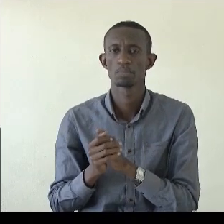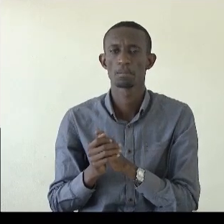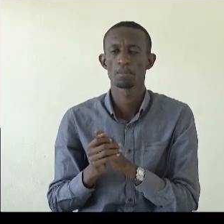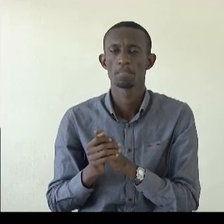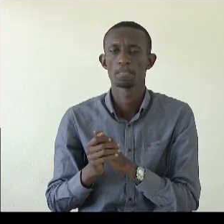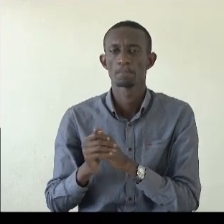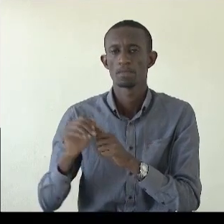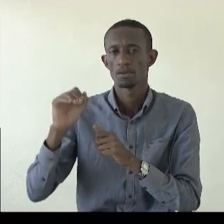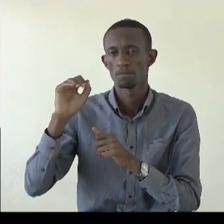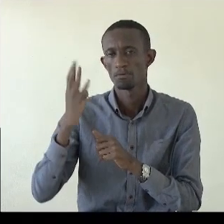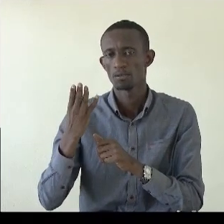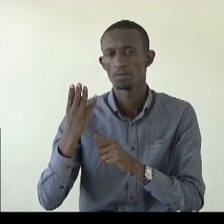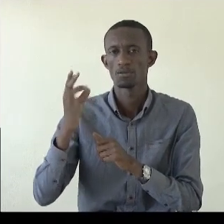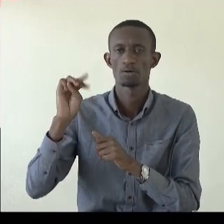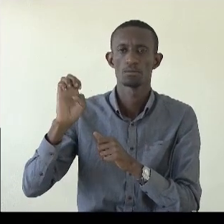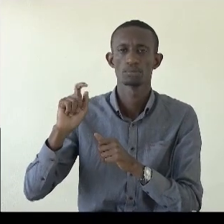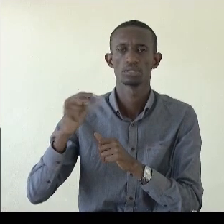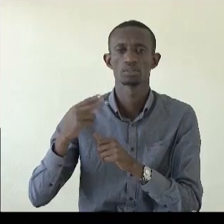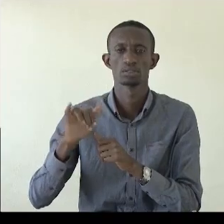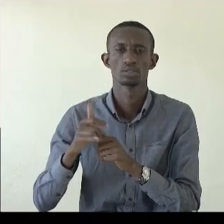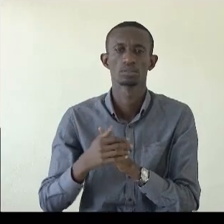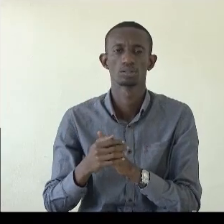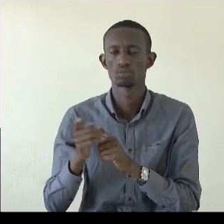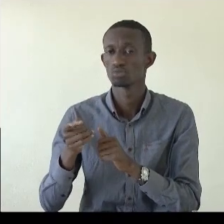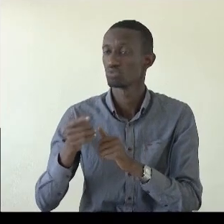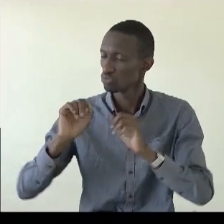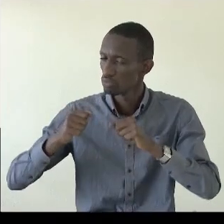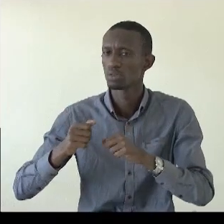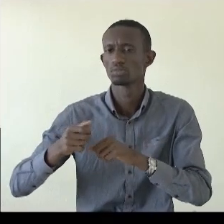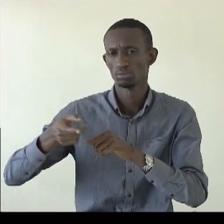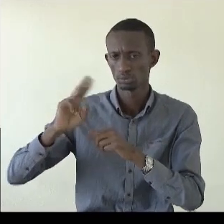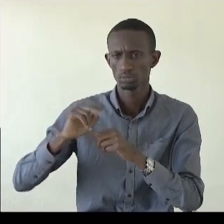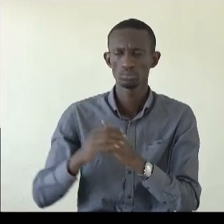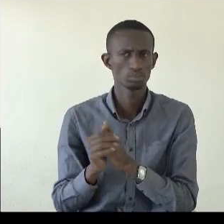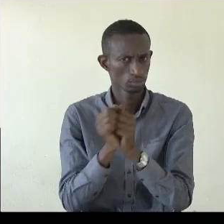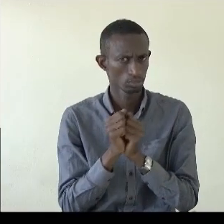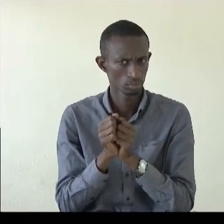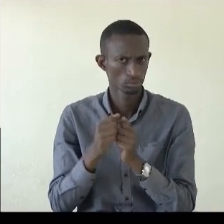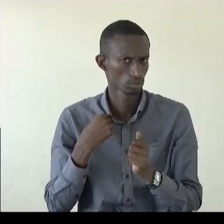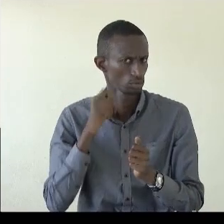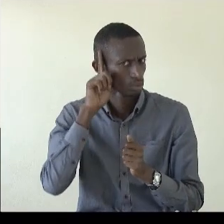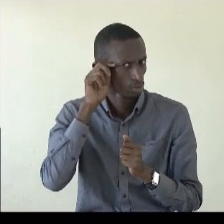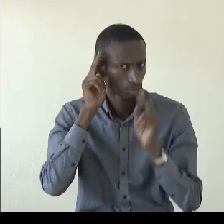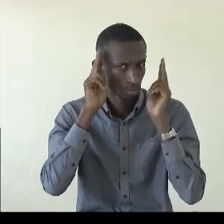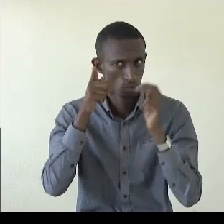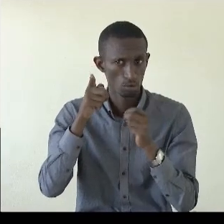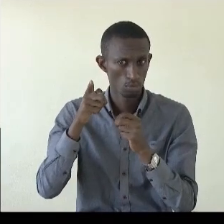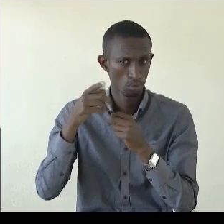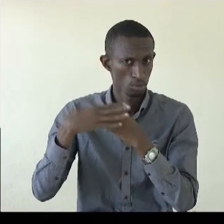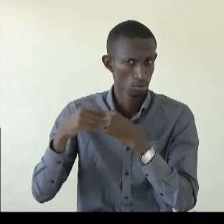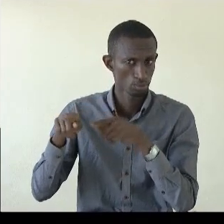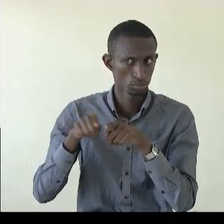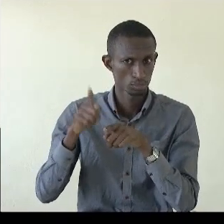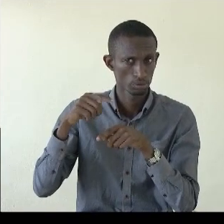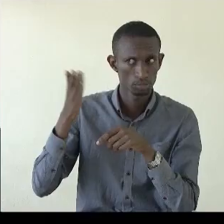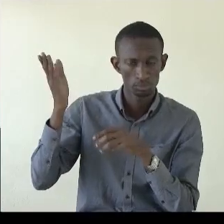over there, so you can be able to answer those questions together. I hope you are writing even the answers before me. So I